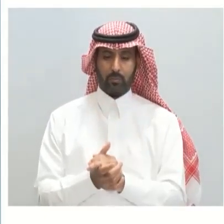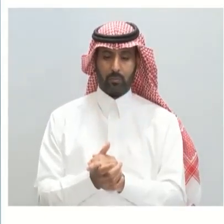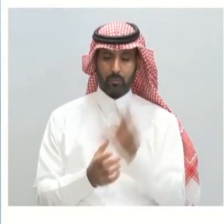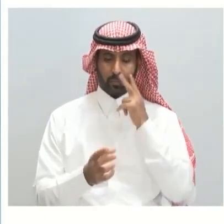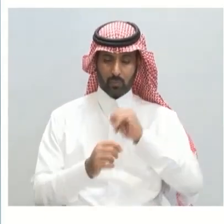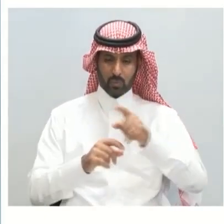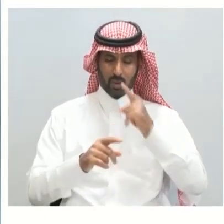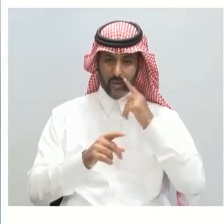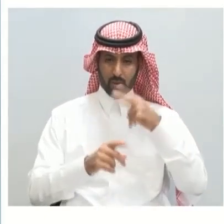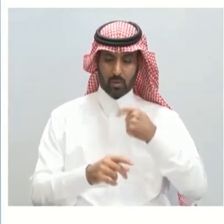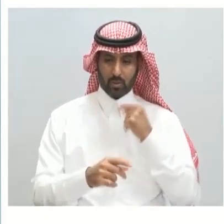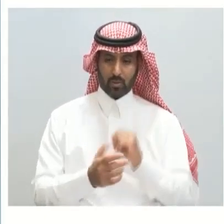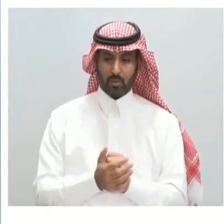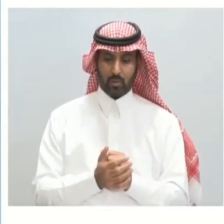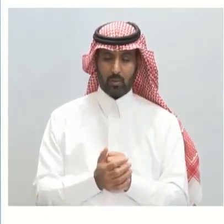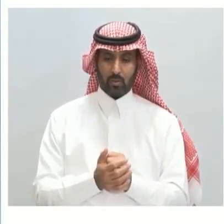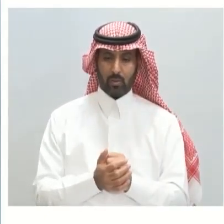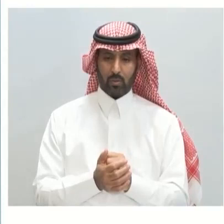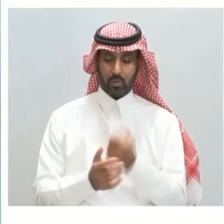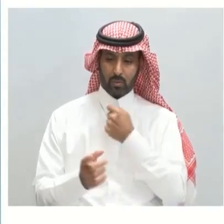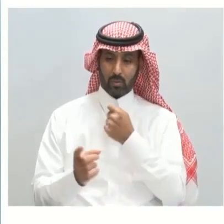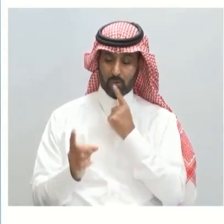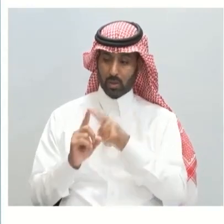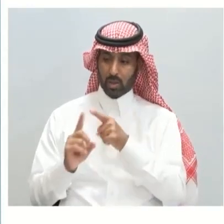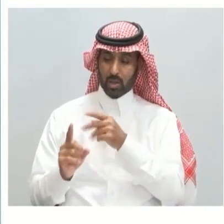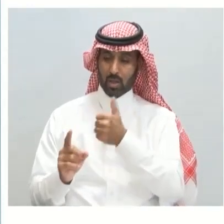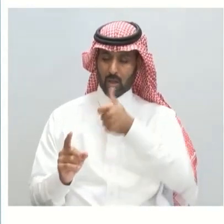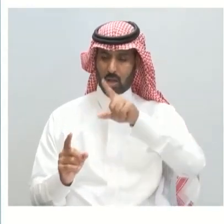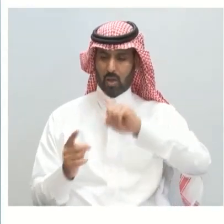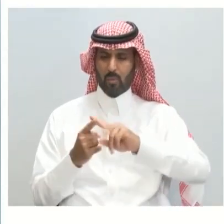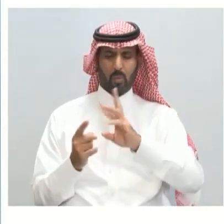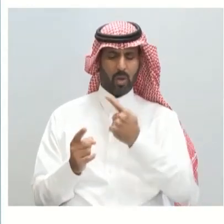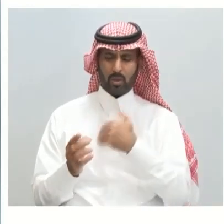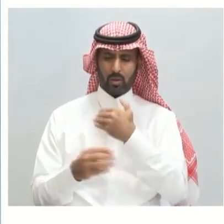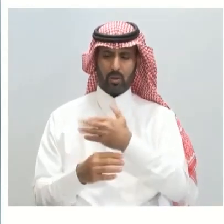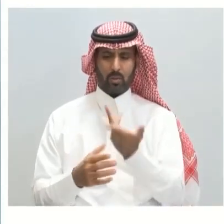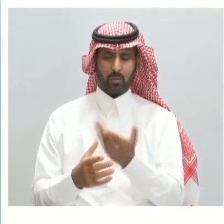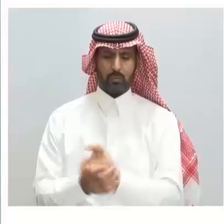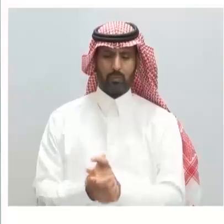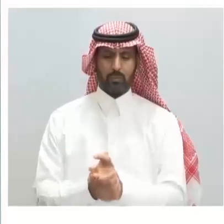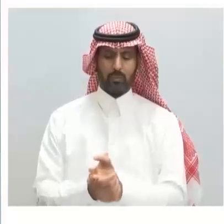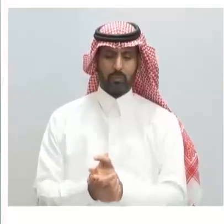But that's the way we like it. Presenter, and now, what's next?